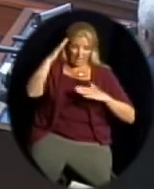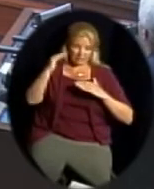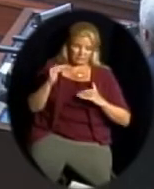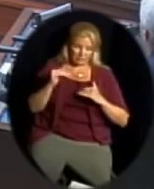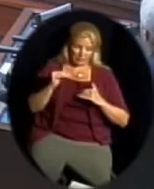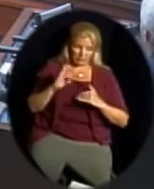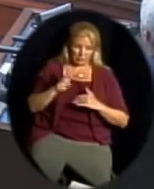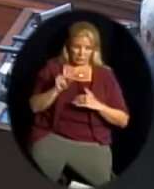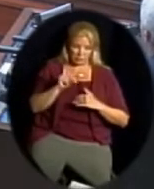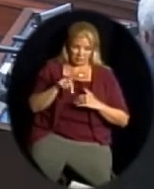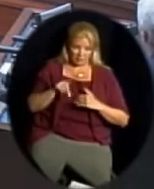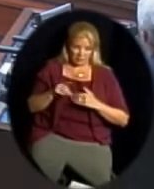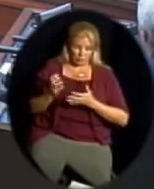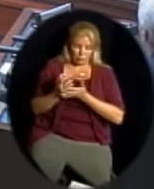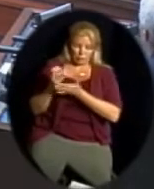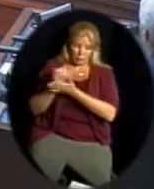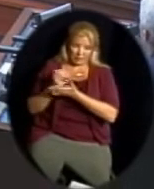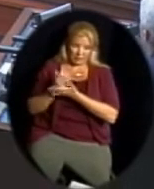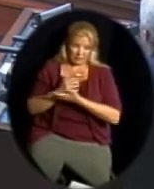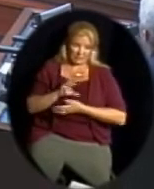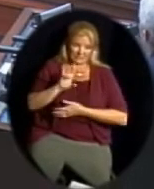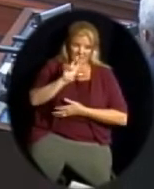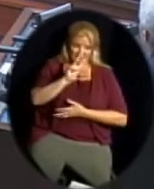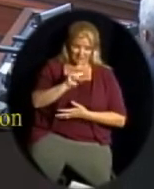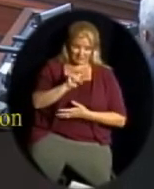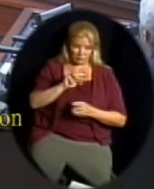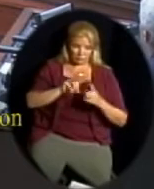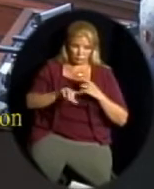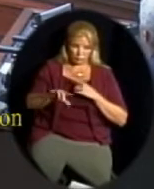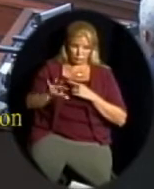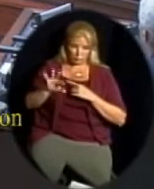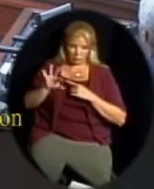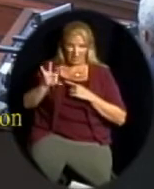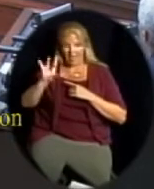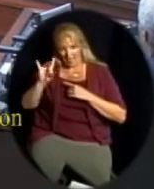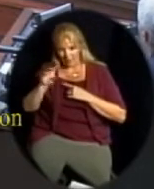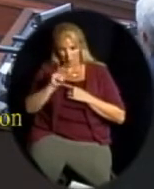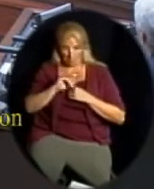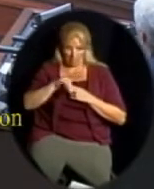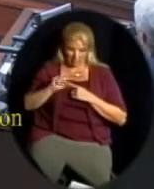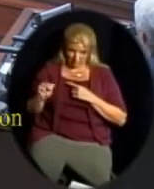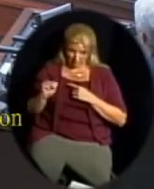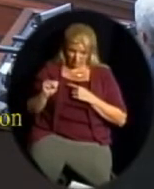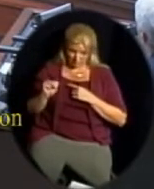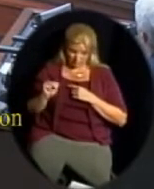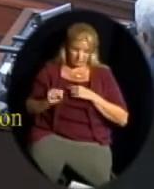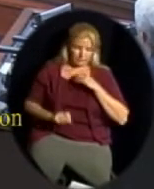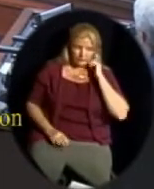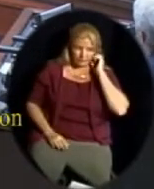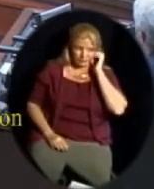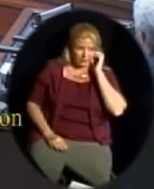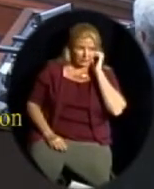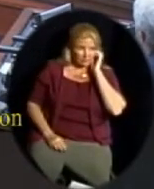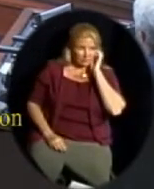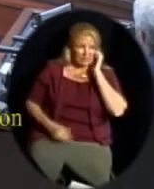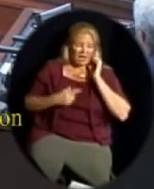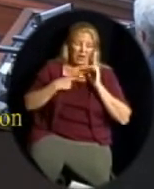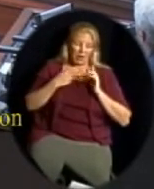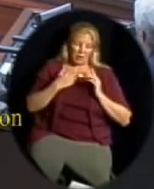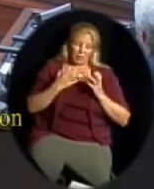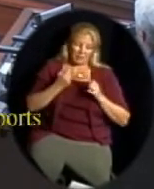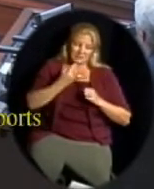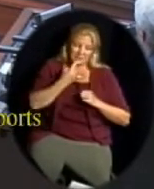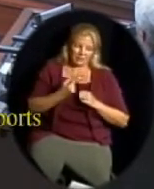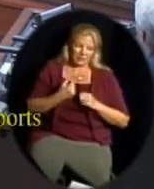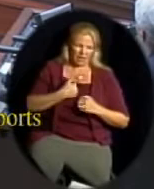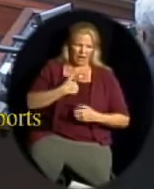mil increment. I think 9 mils probably being more realistic, 8 to 9 mils. But I do want to preface that comment by saying that one of the calls I get frequently is